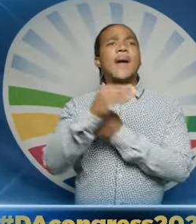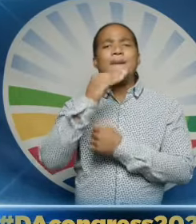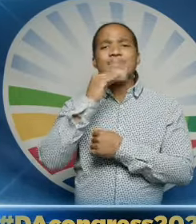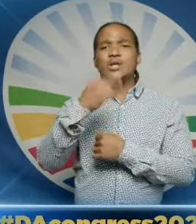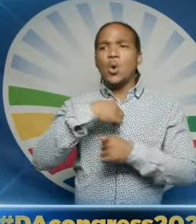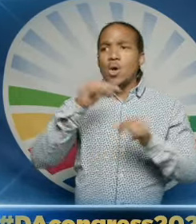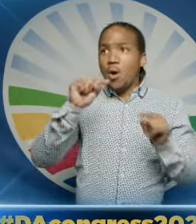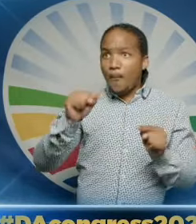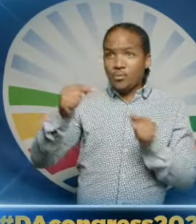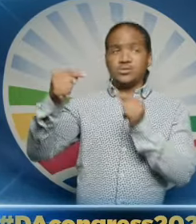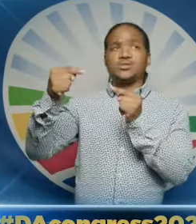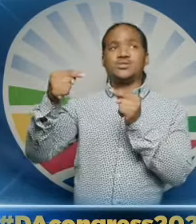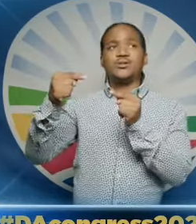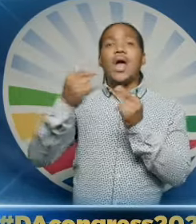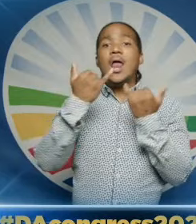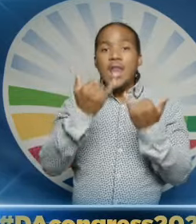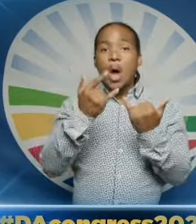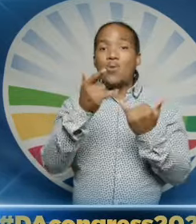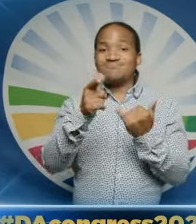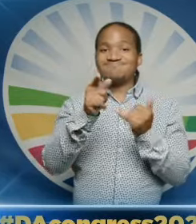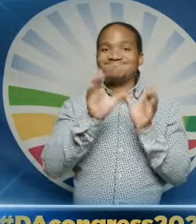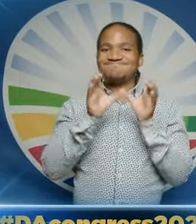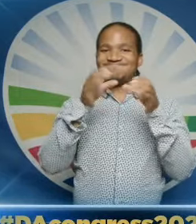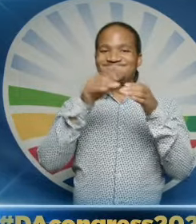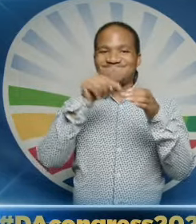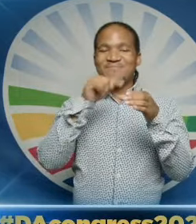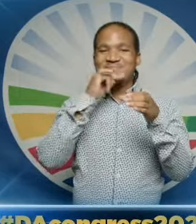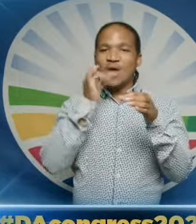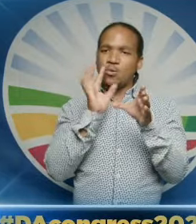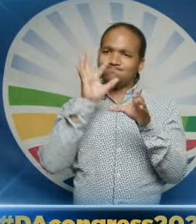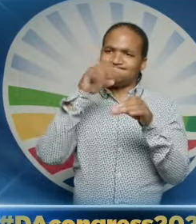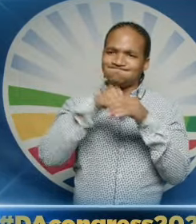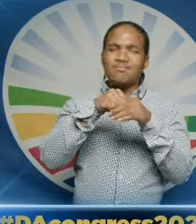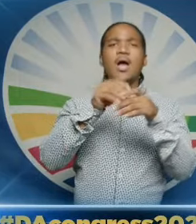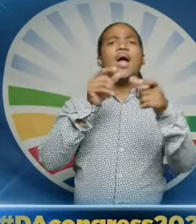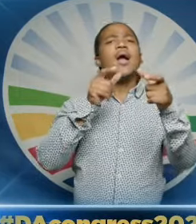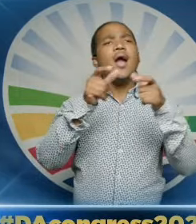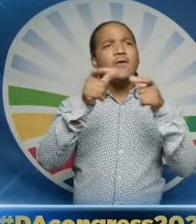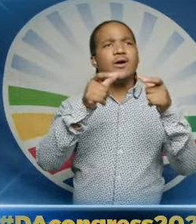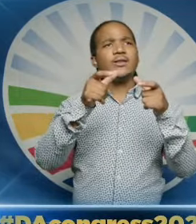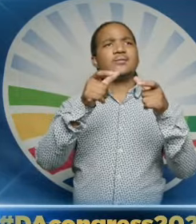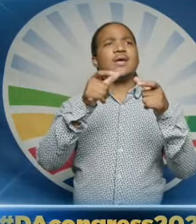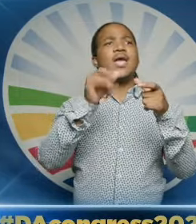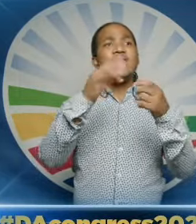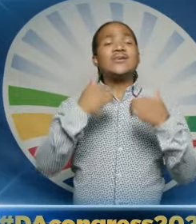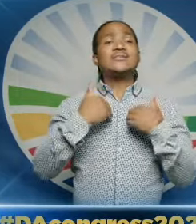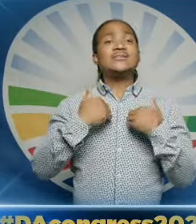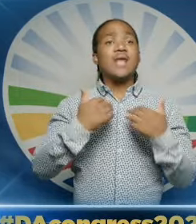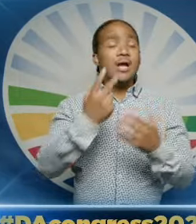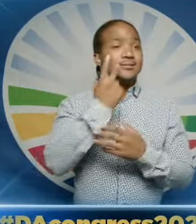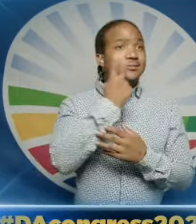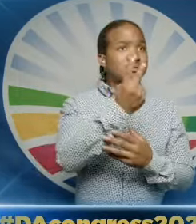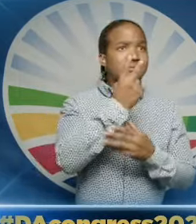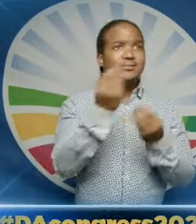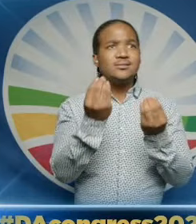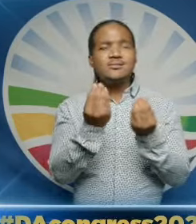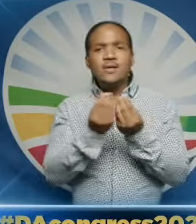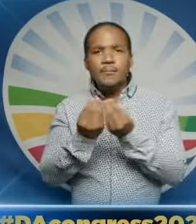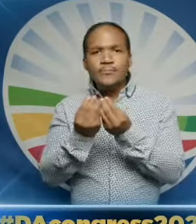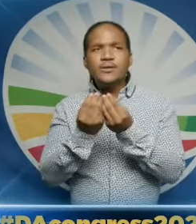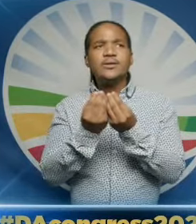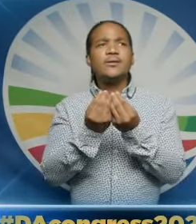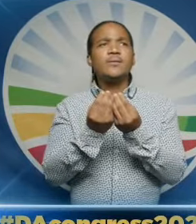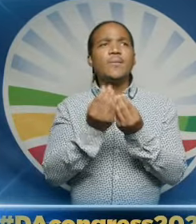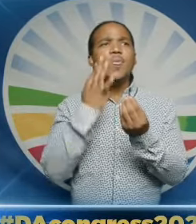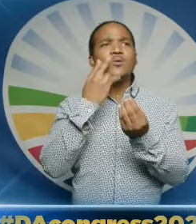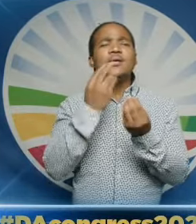opposition party, it's now a party of governance where you can start to see some of where it's heading